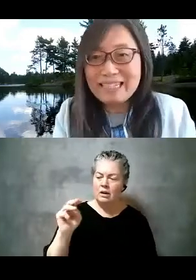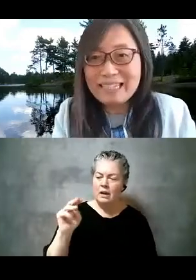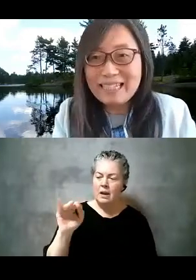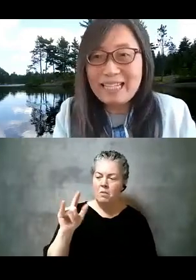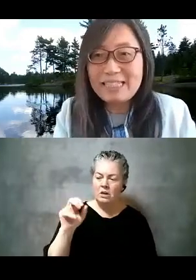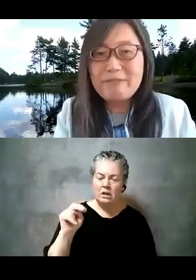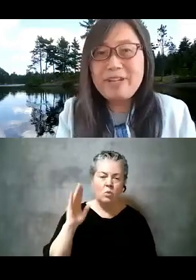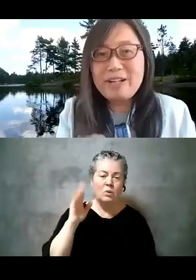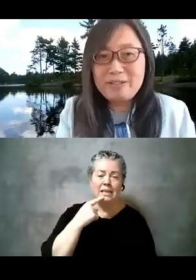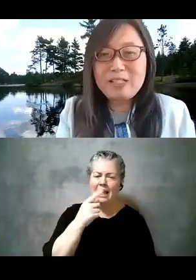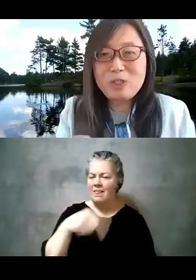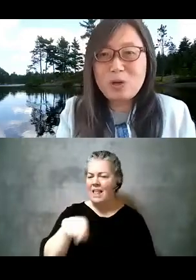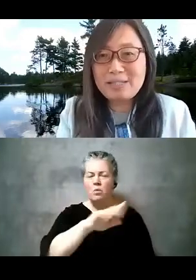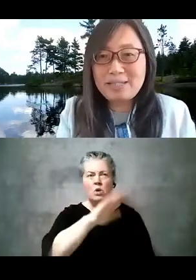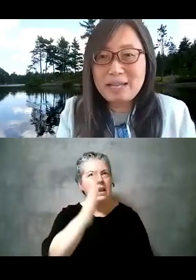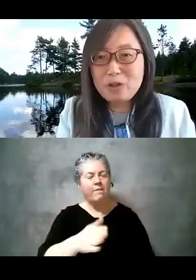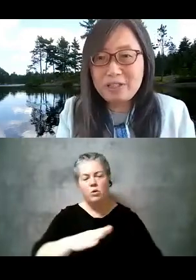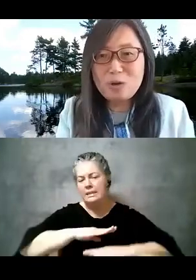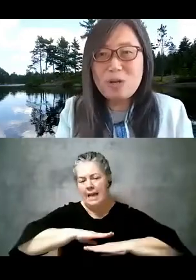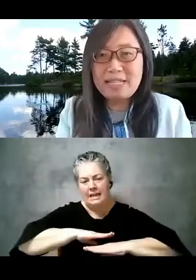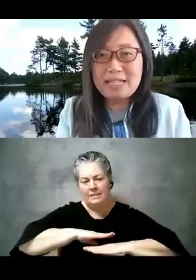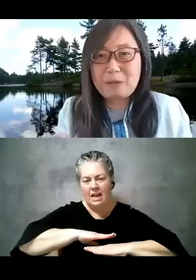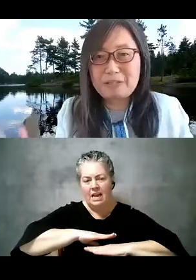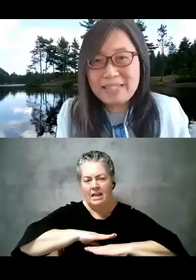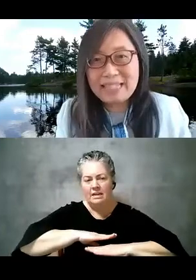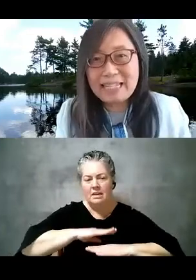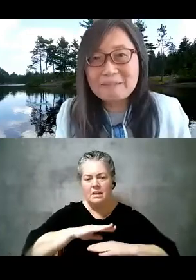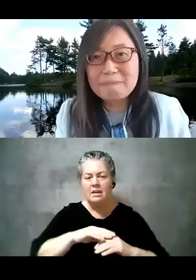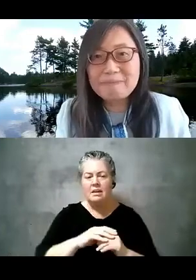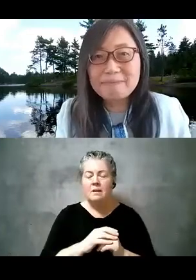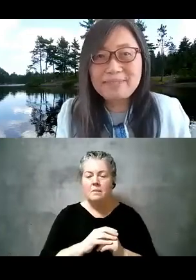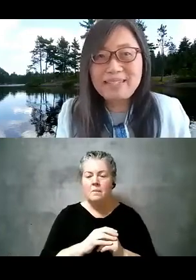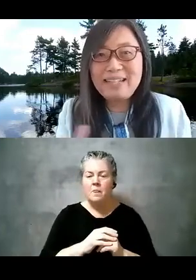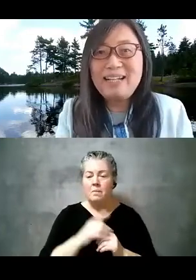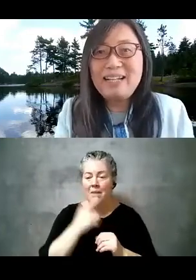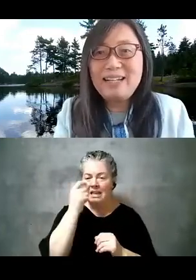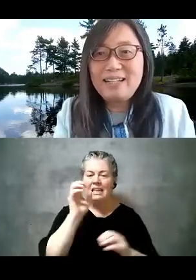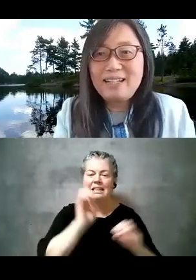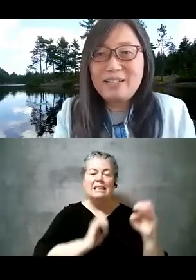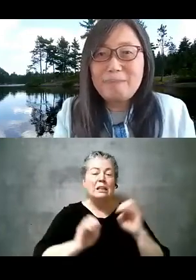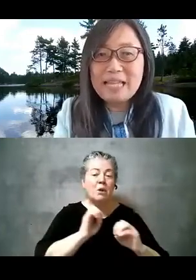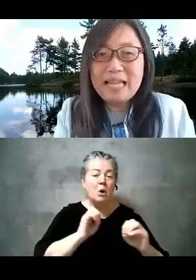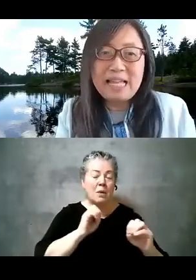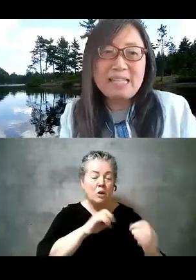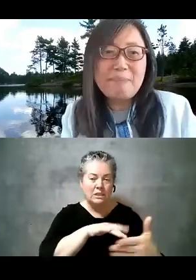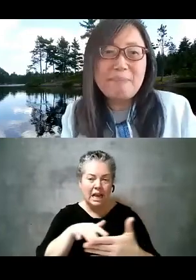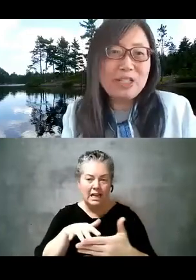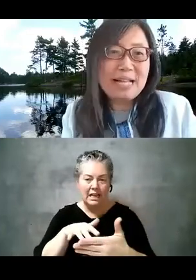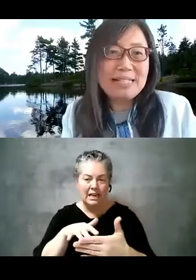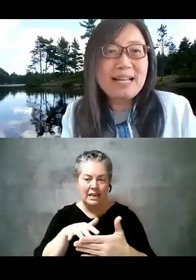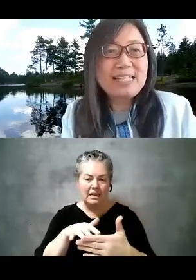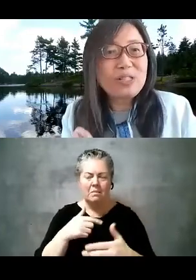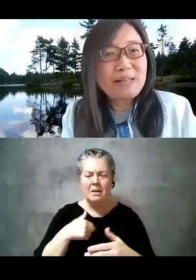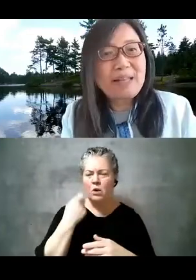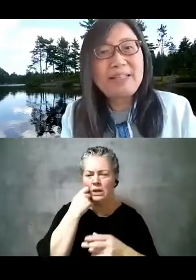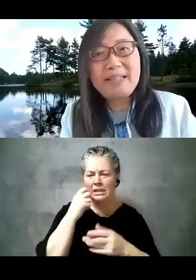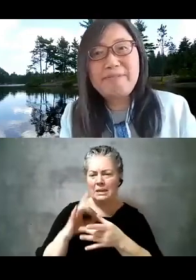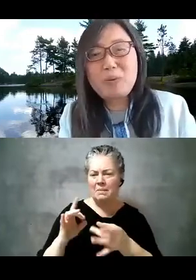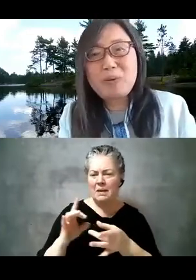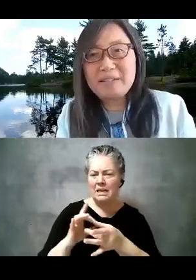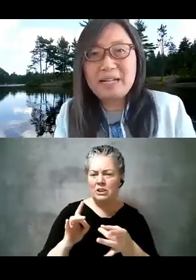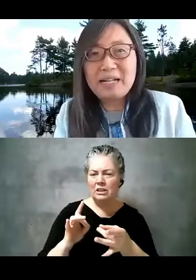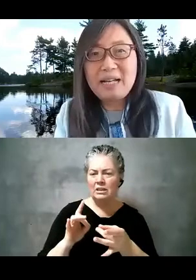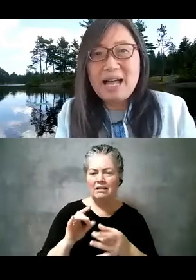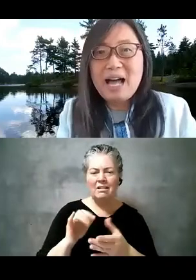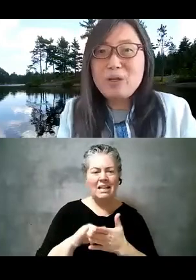satisfied. It's a very, very strong assumption in your quasi-experimental study. But as I mentioned, that's not necessarily the end of